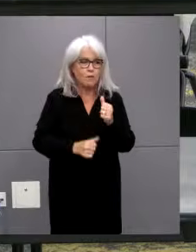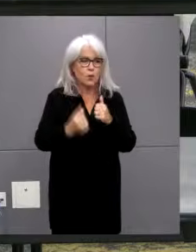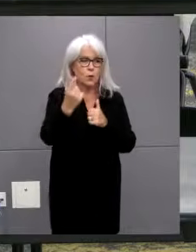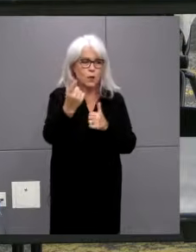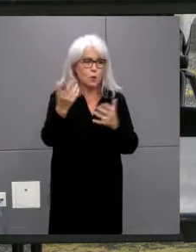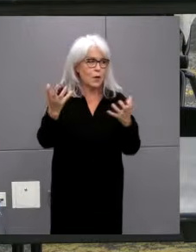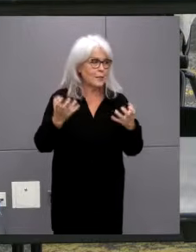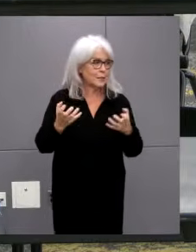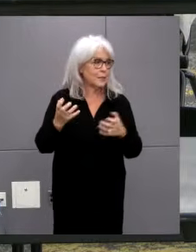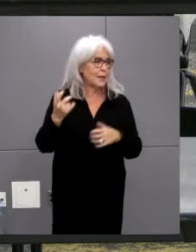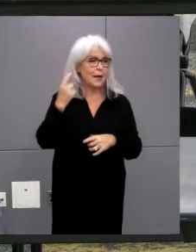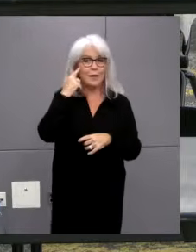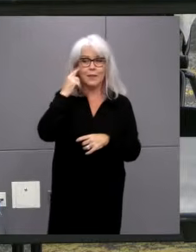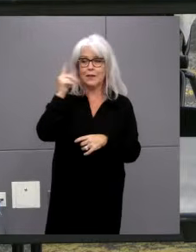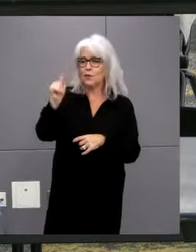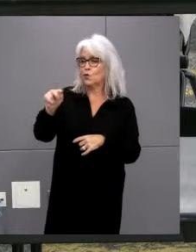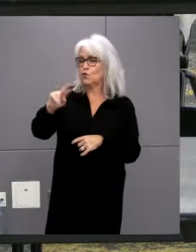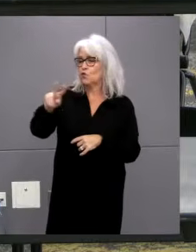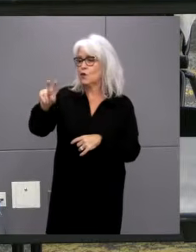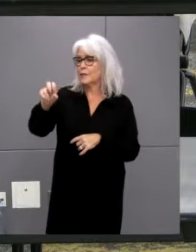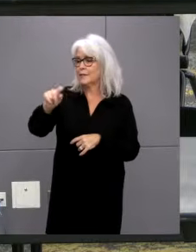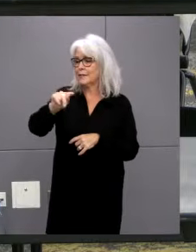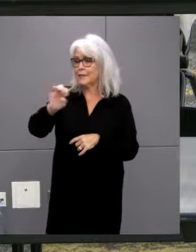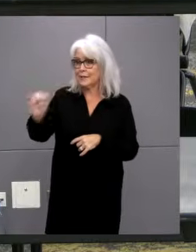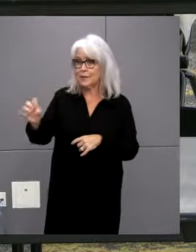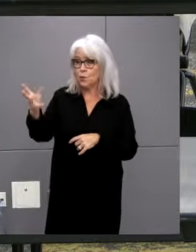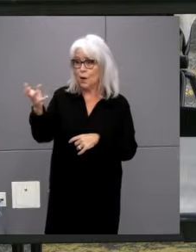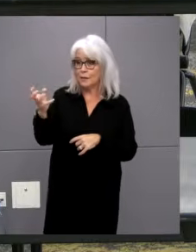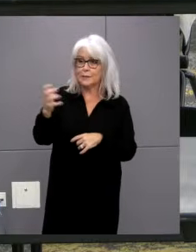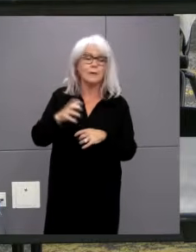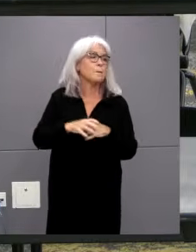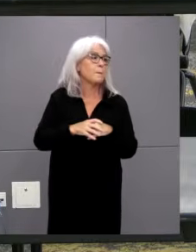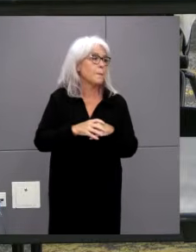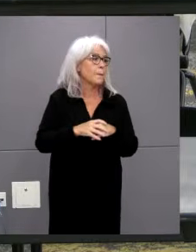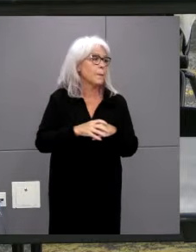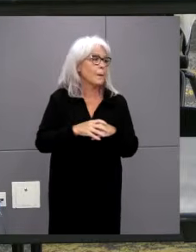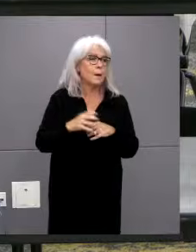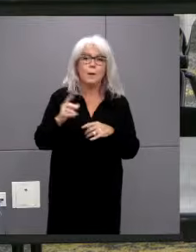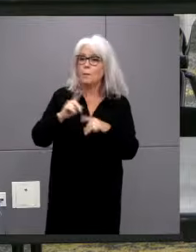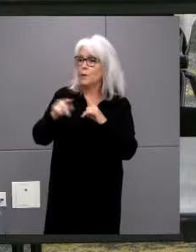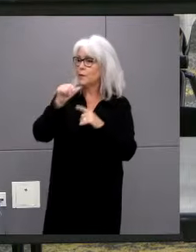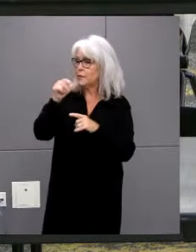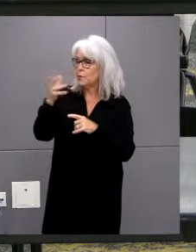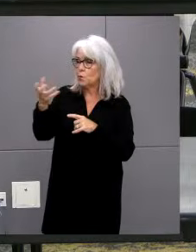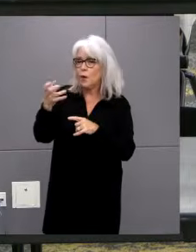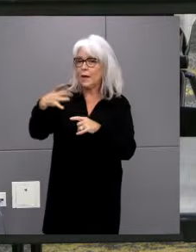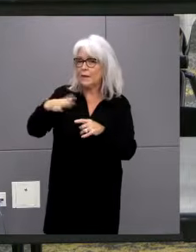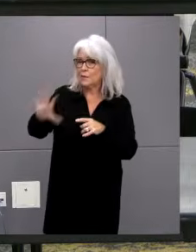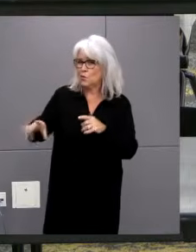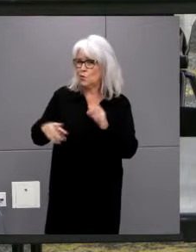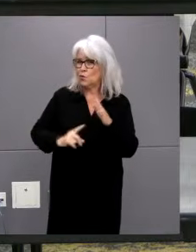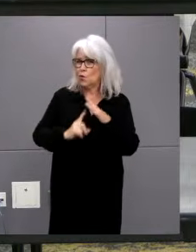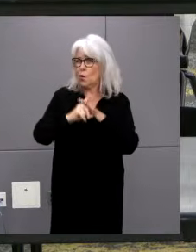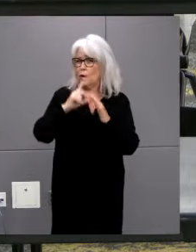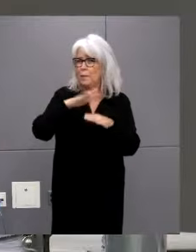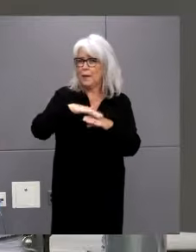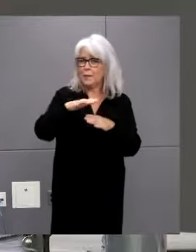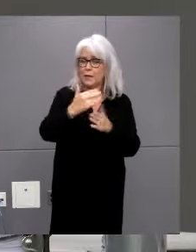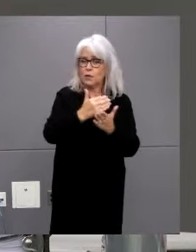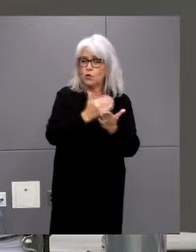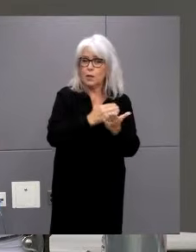want it. But want it to appear on the agenda was my point. Okay.